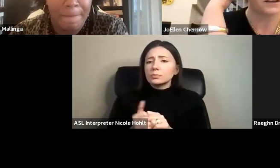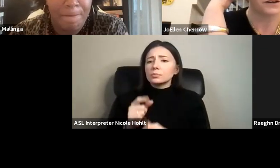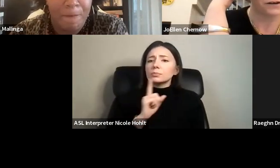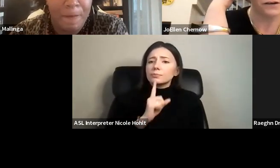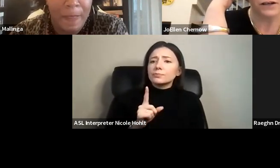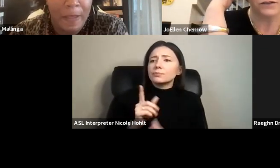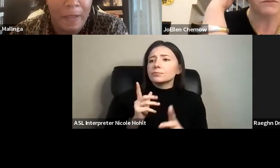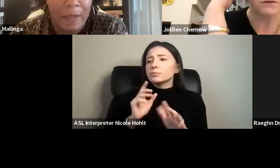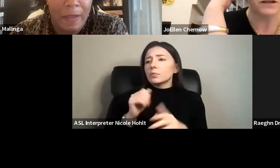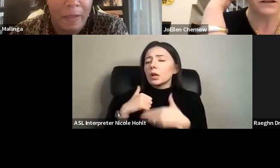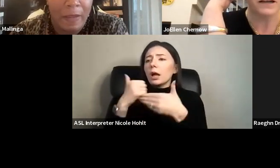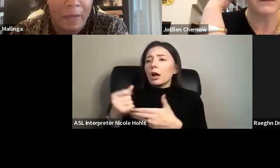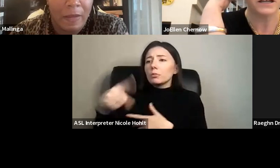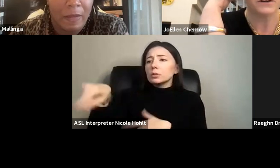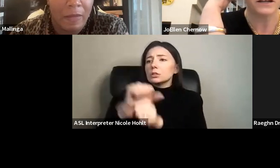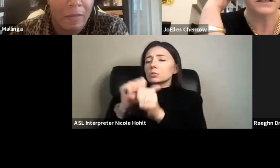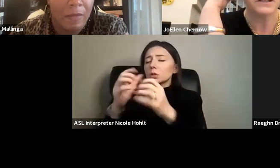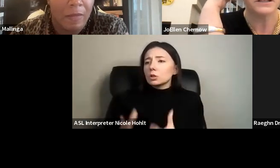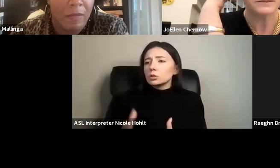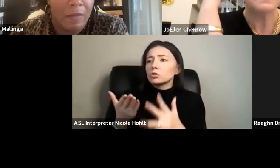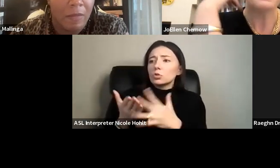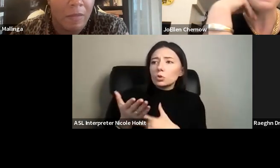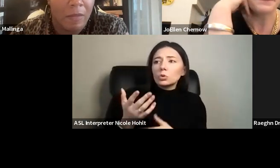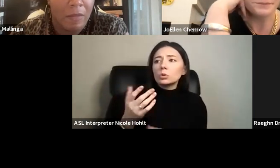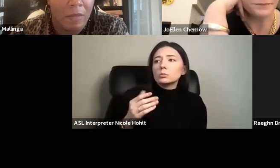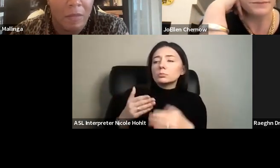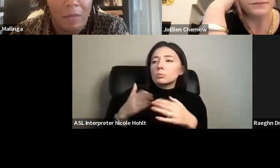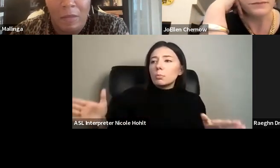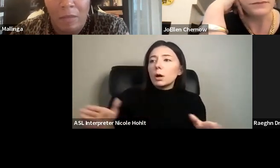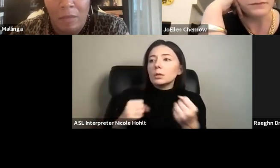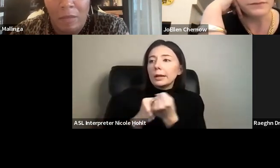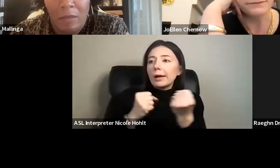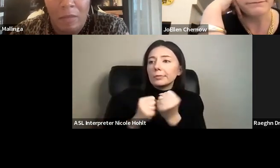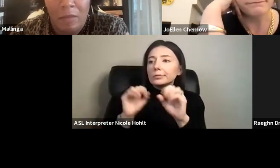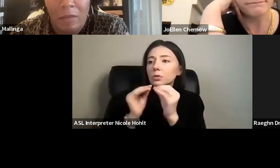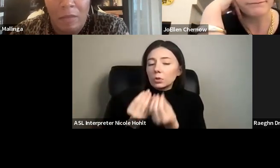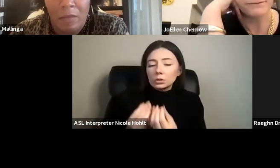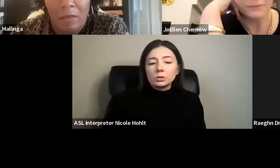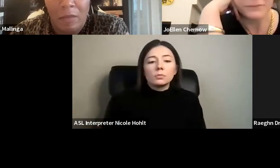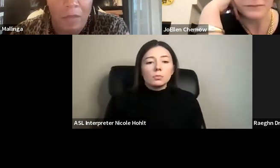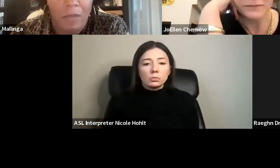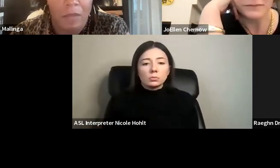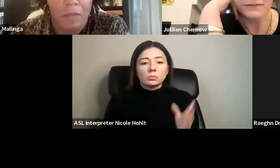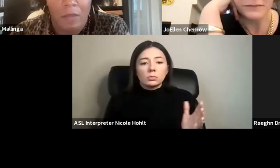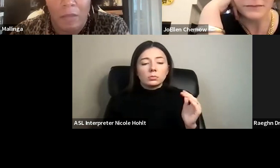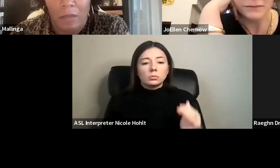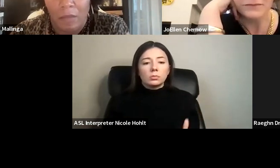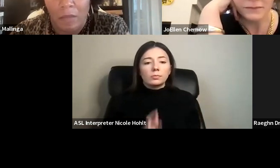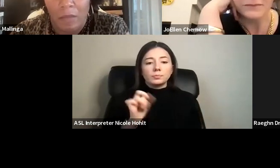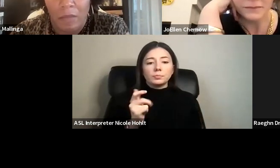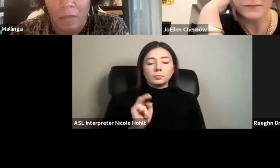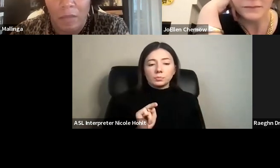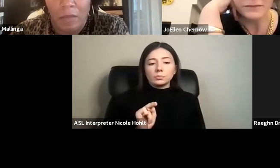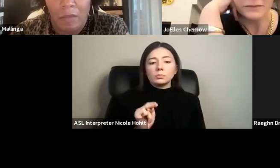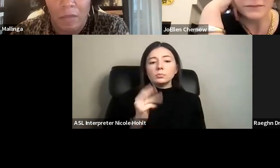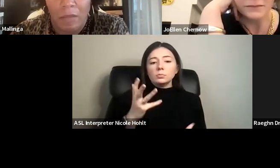and other, you know, sort of public advocate organizations. I would just add to the serve safe